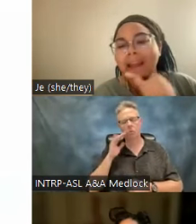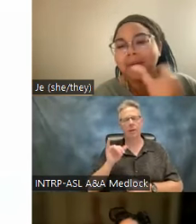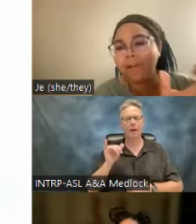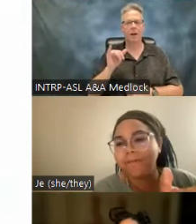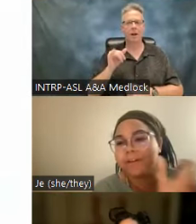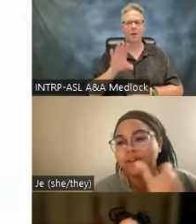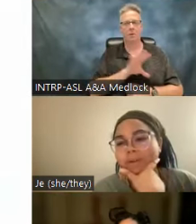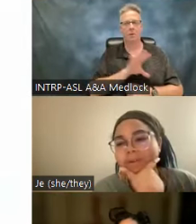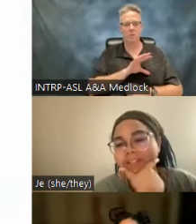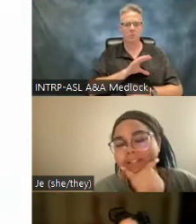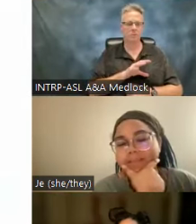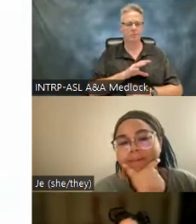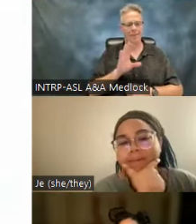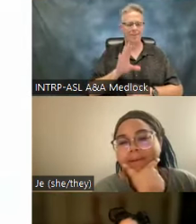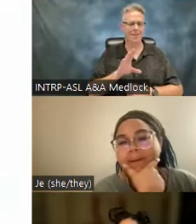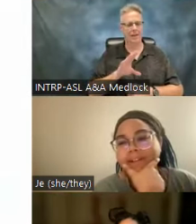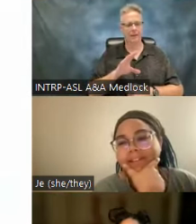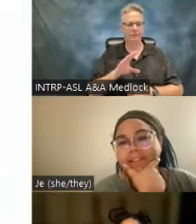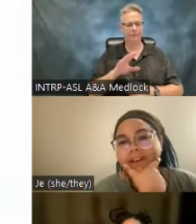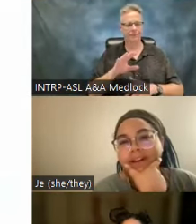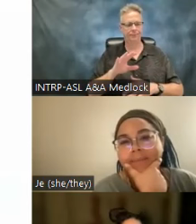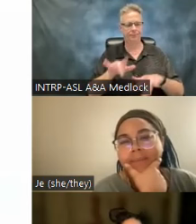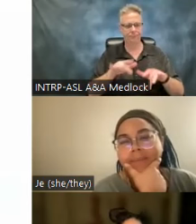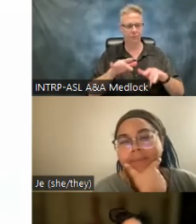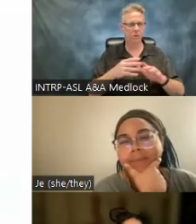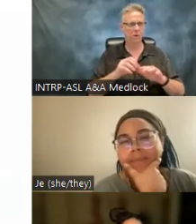body camera footage being released to the public, because